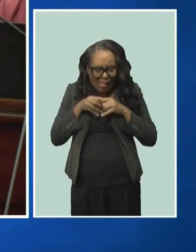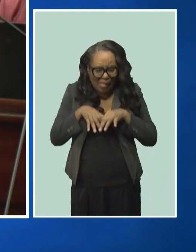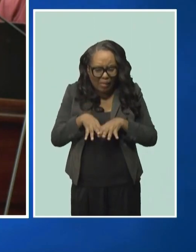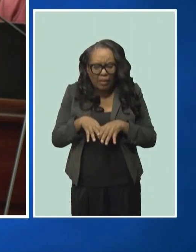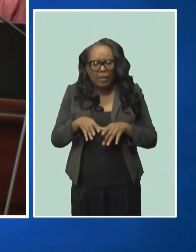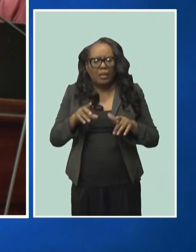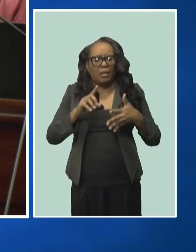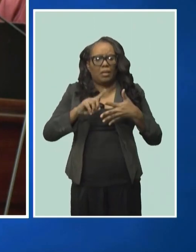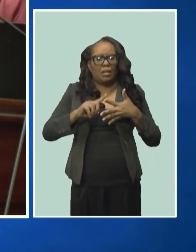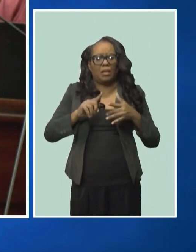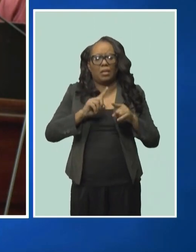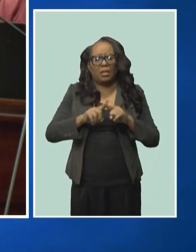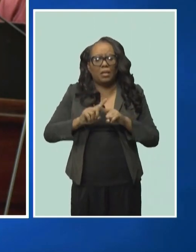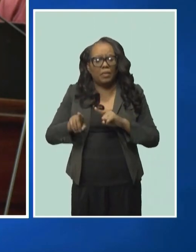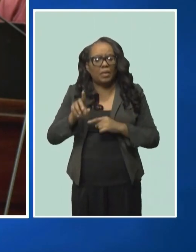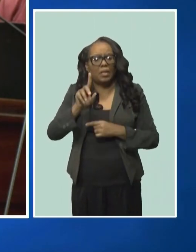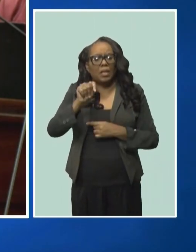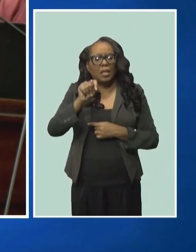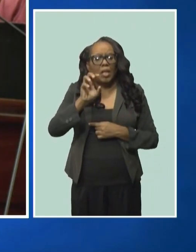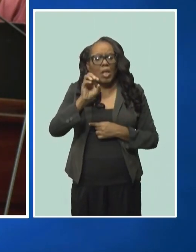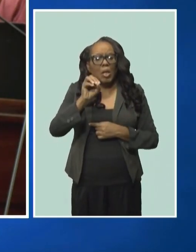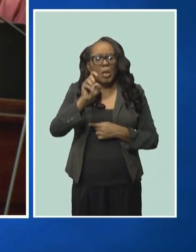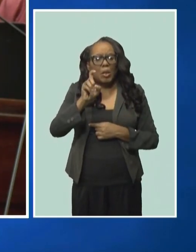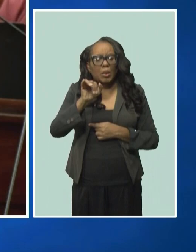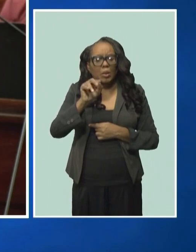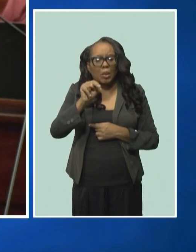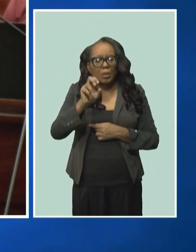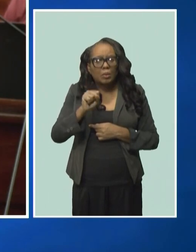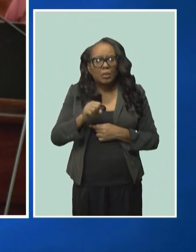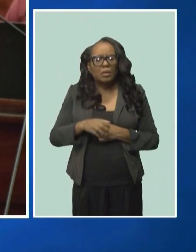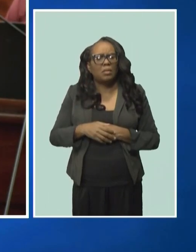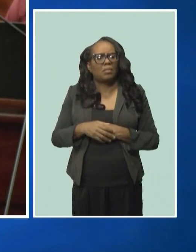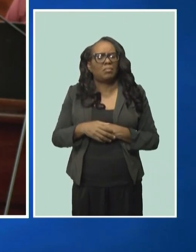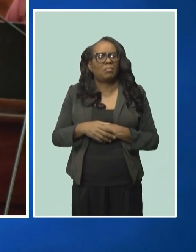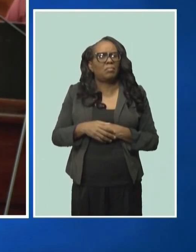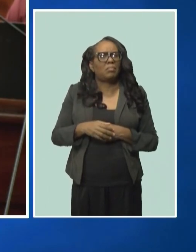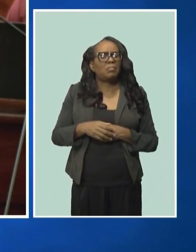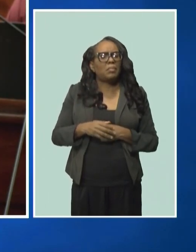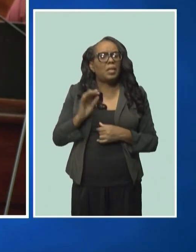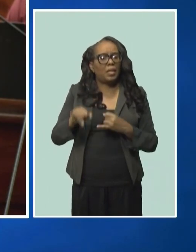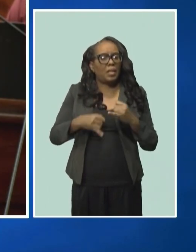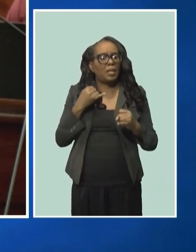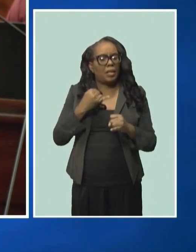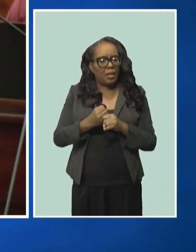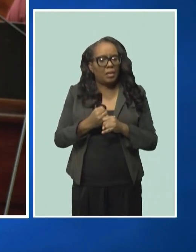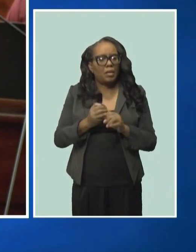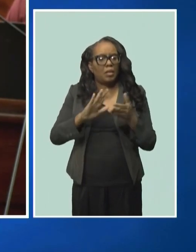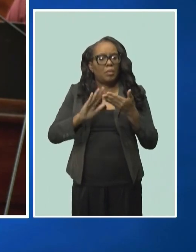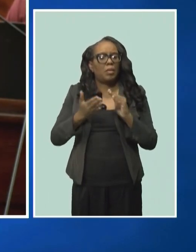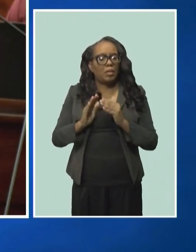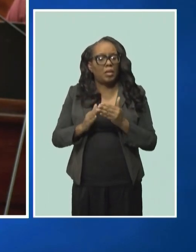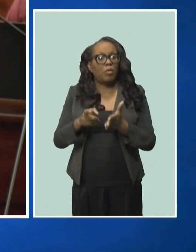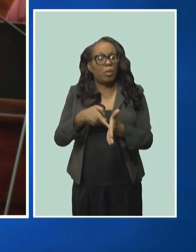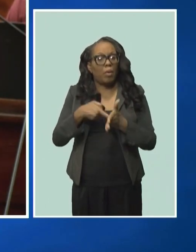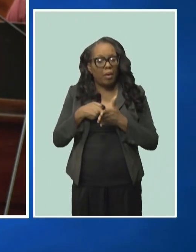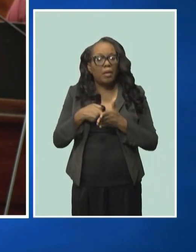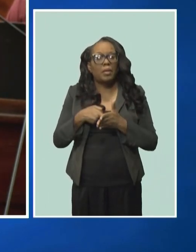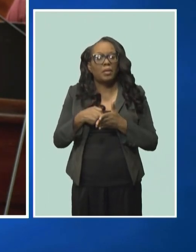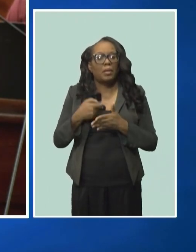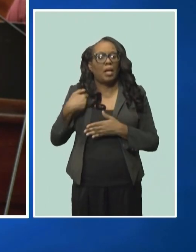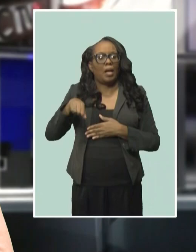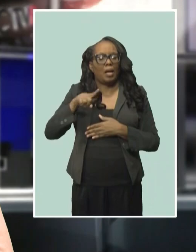residues are areas that the international community requires us to do in order to be able to support the